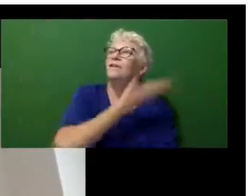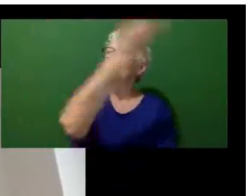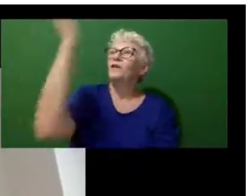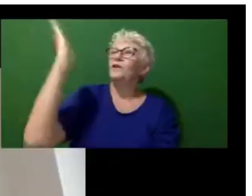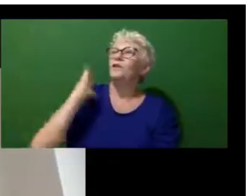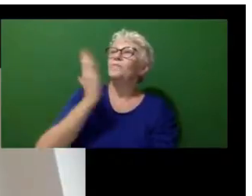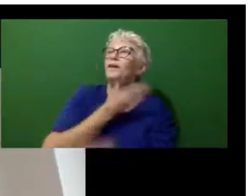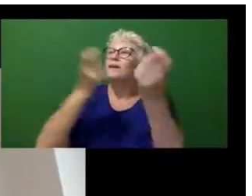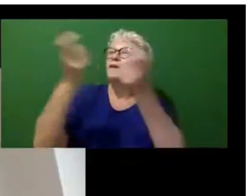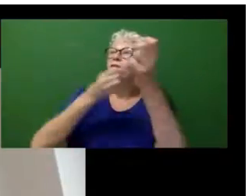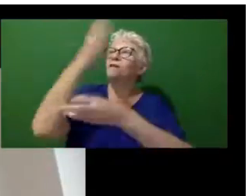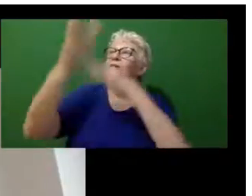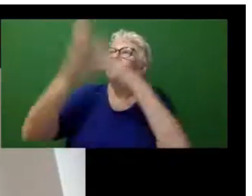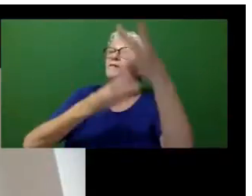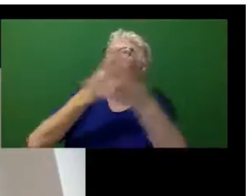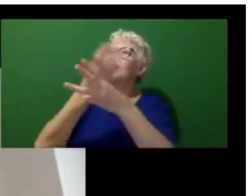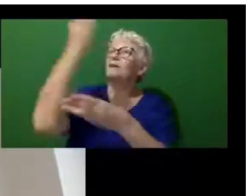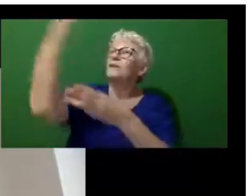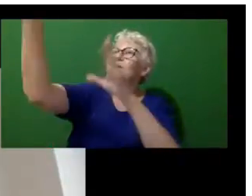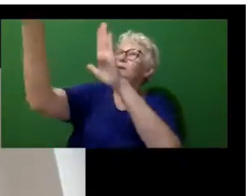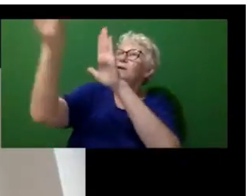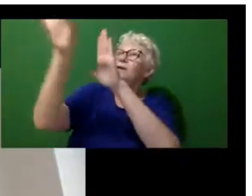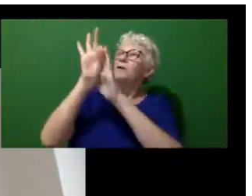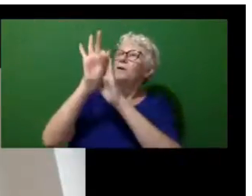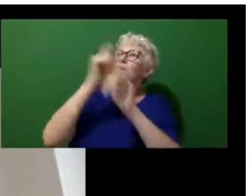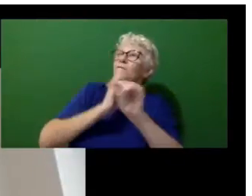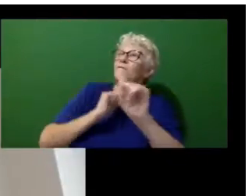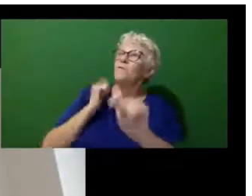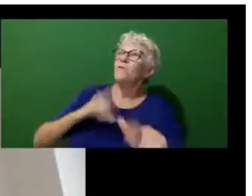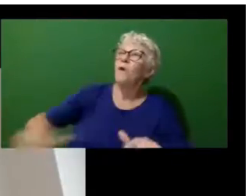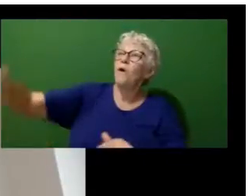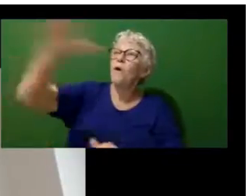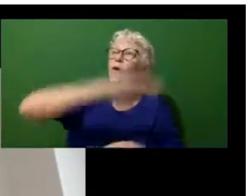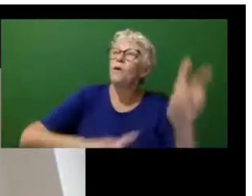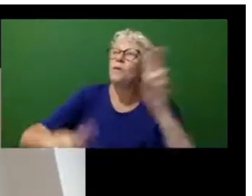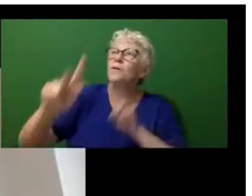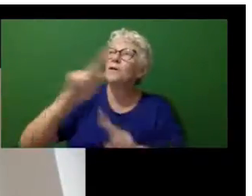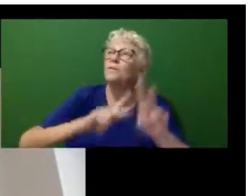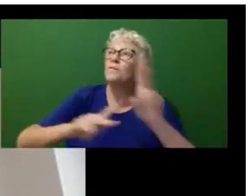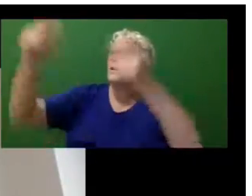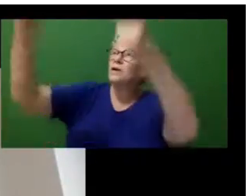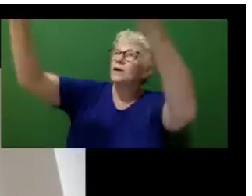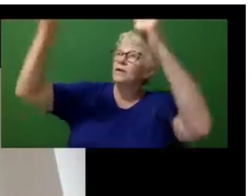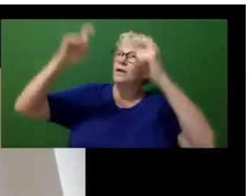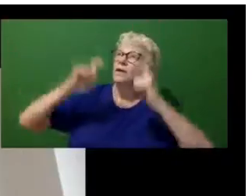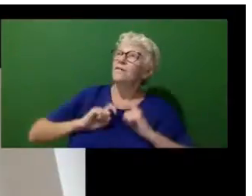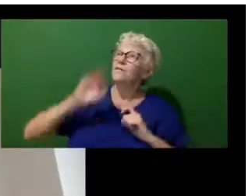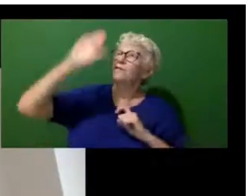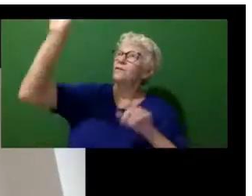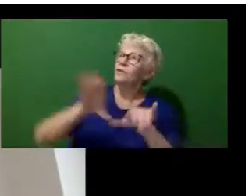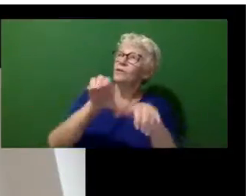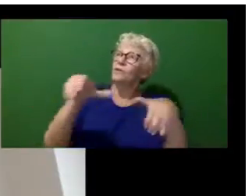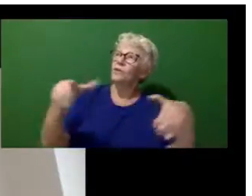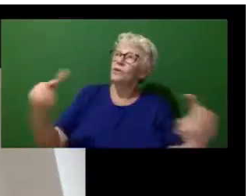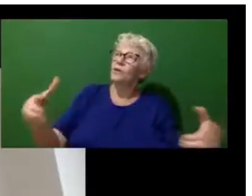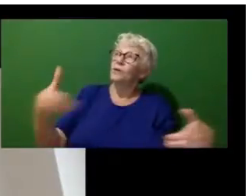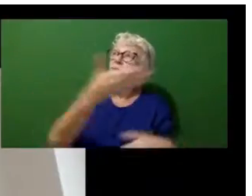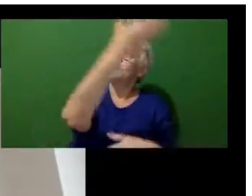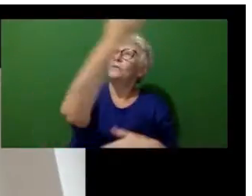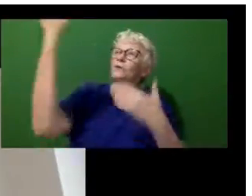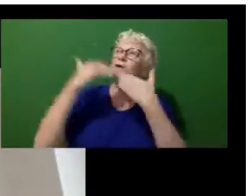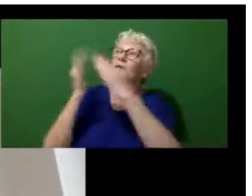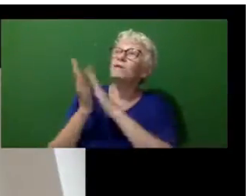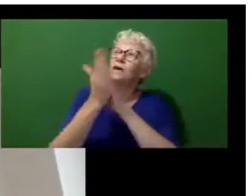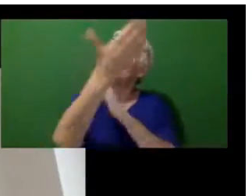Ata Adonai Eloheinu Melech Haolam Asher Bachar Banu Mikol Ha'amim Venatan Lanu